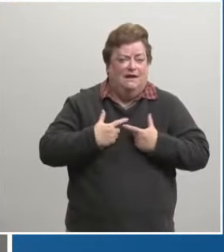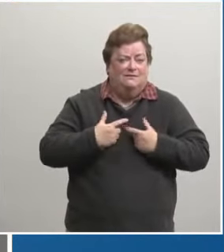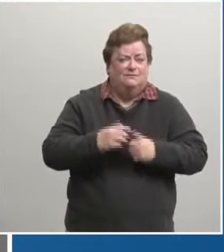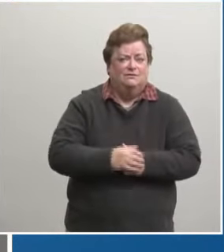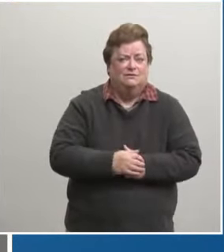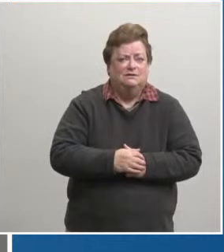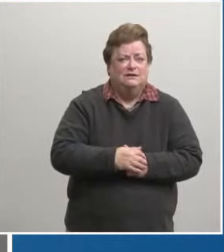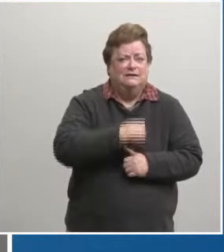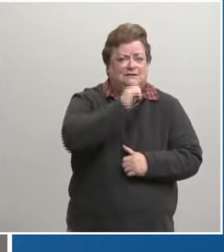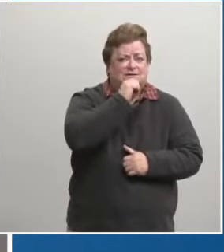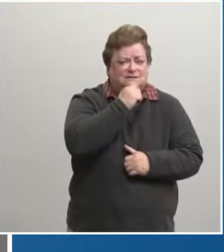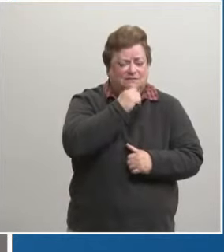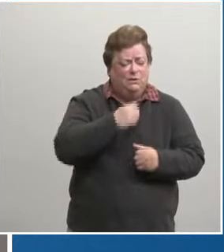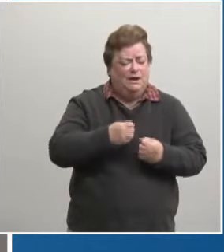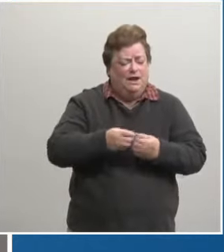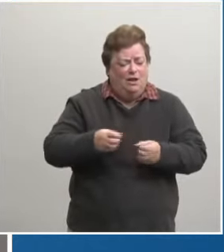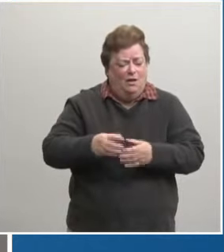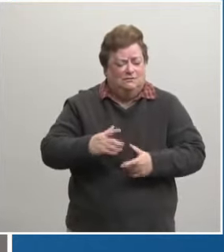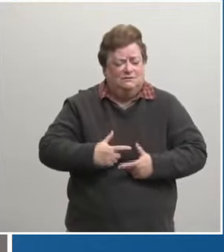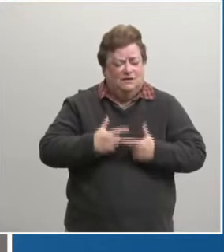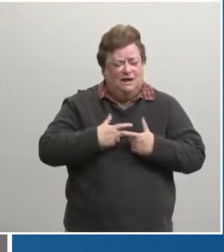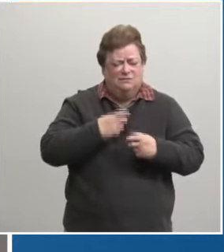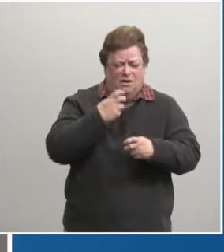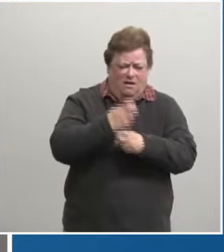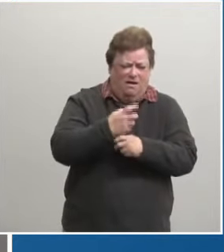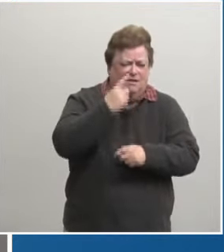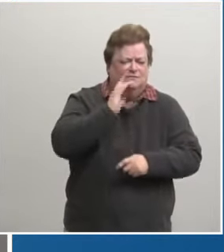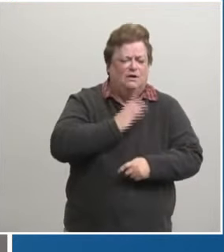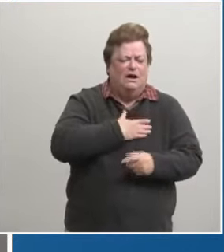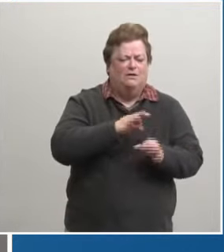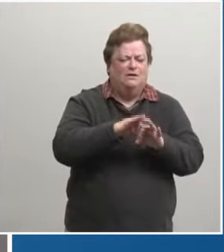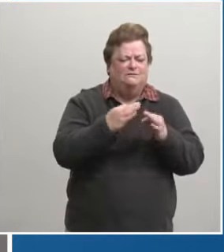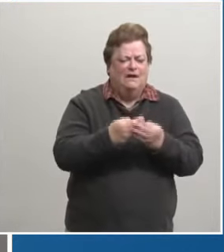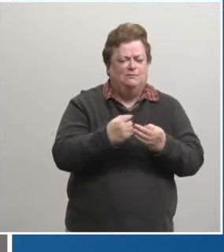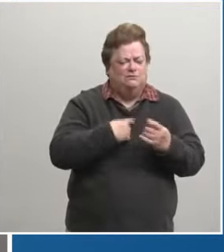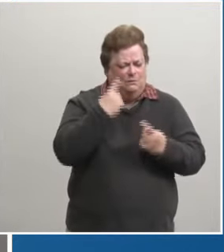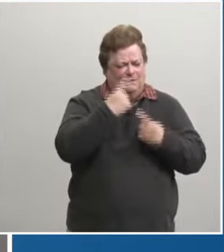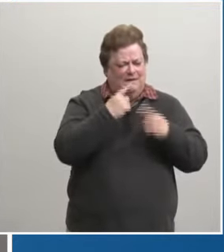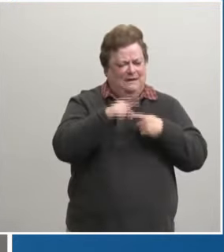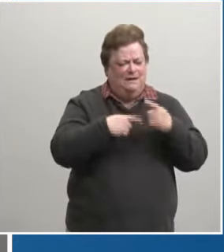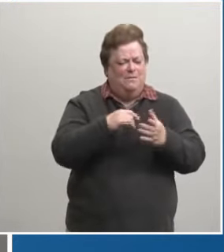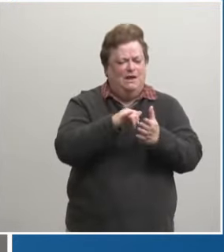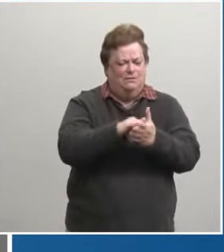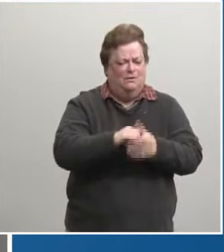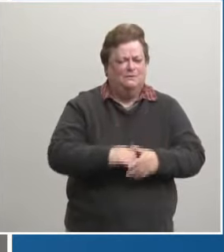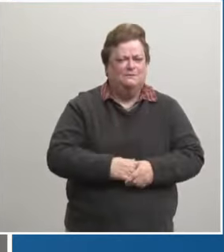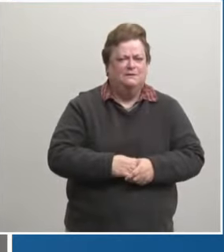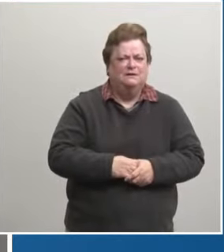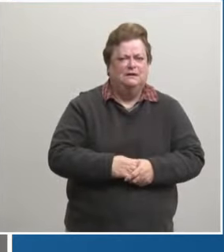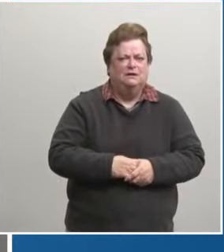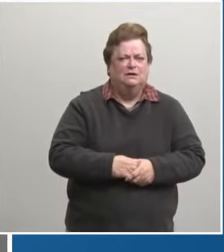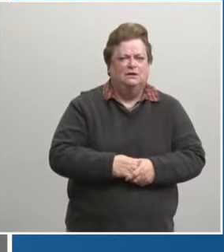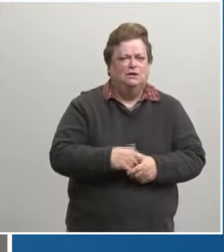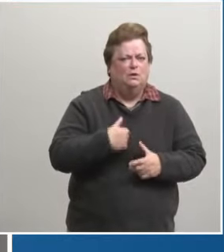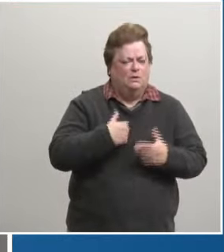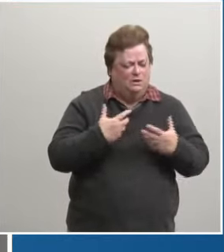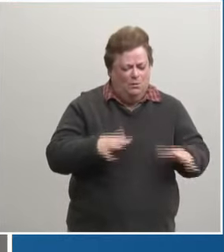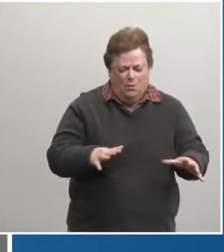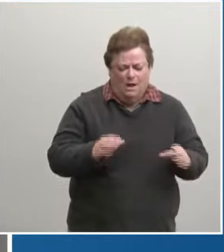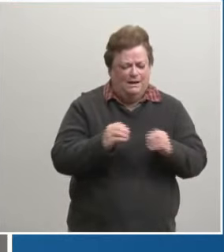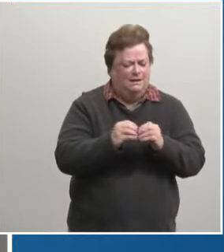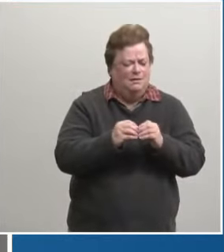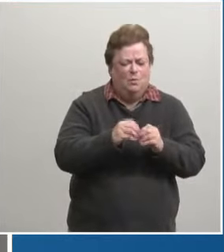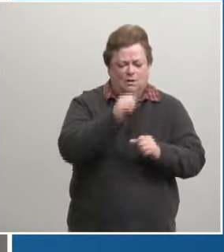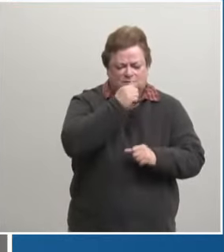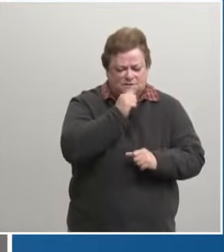The suffering and losses have been tough on our families, and we're thinking about them. Preventing further suffering and